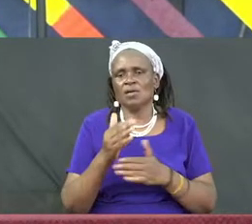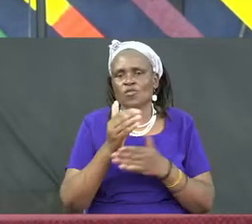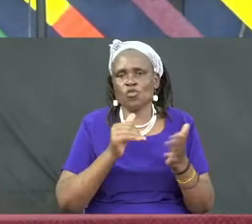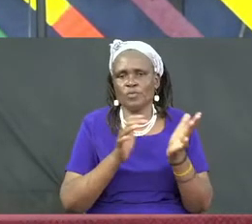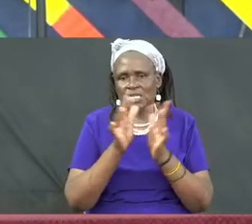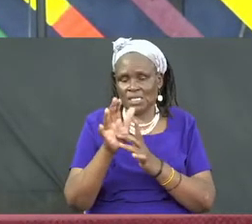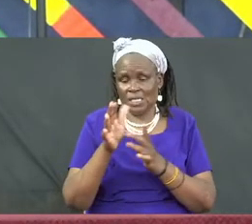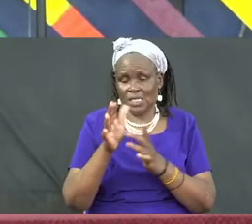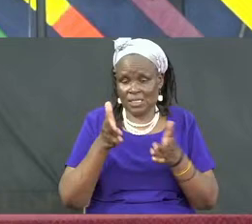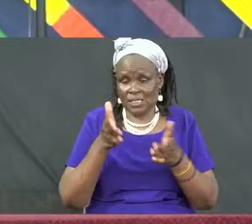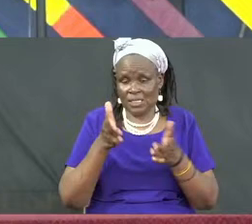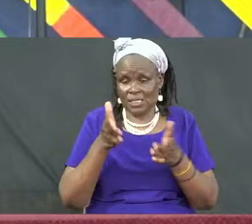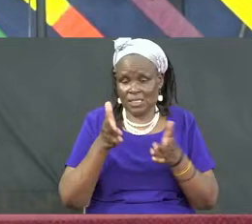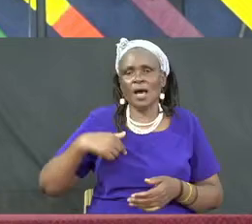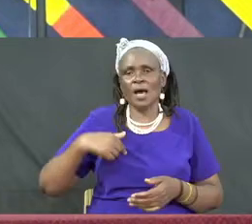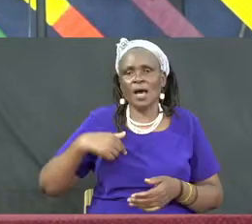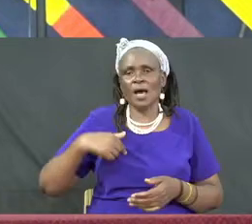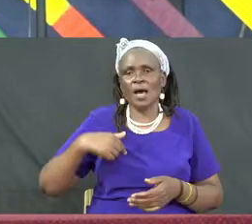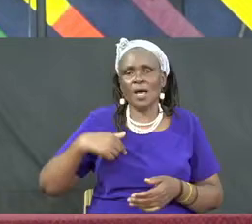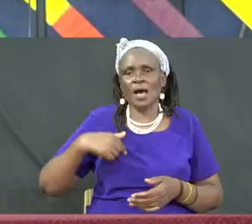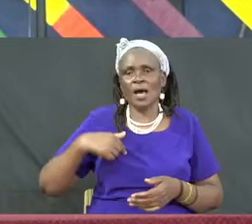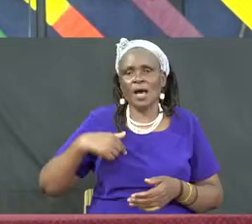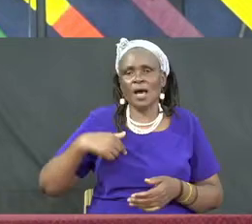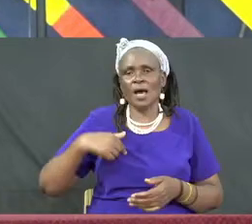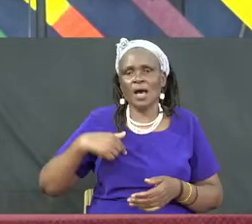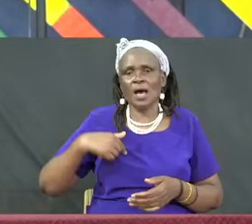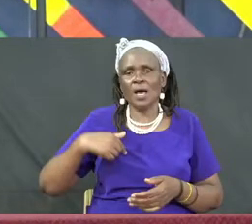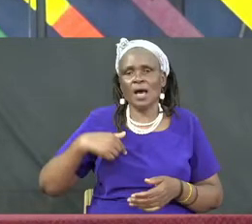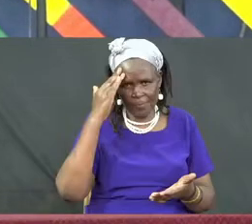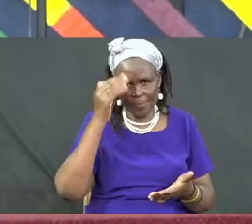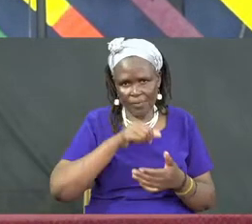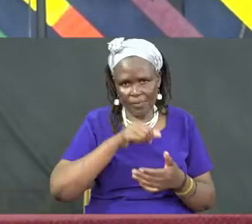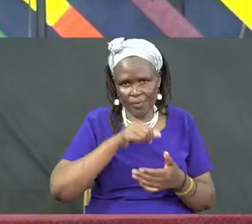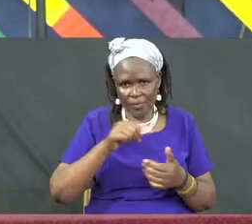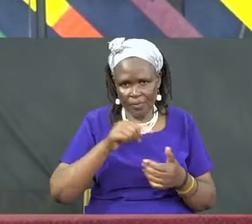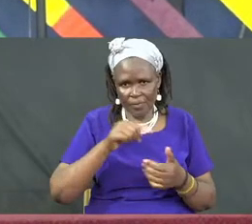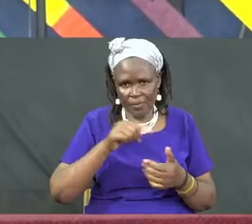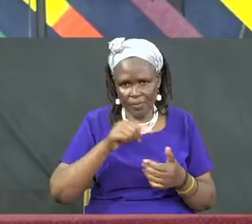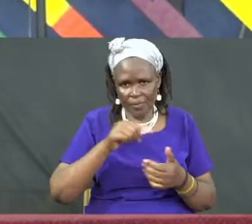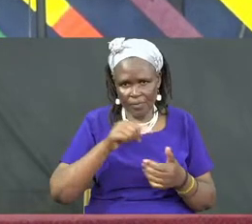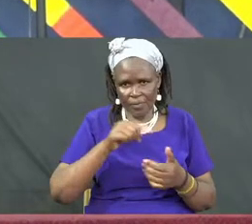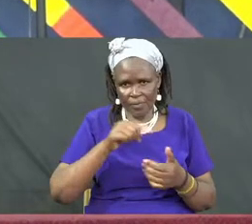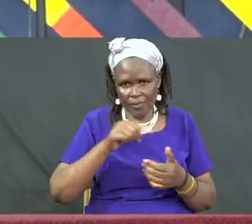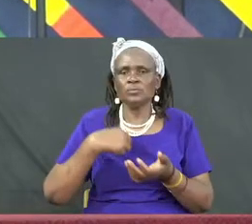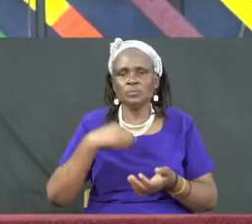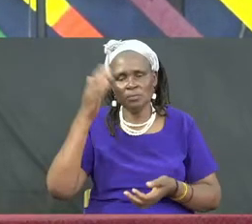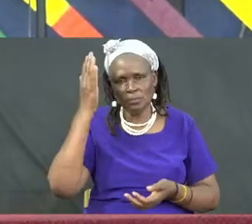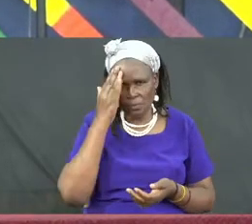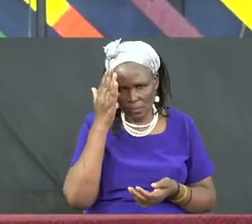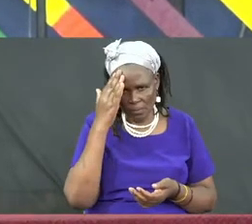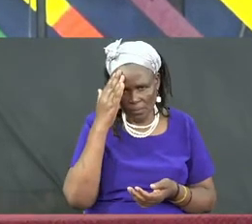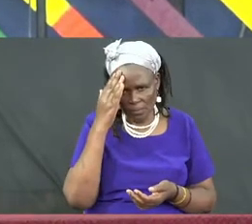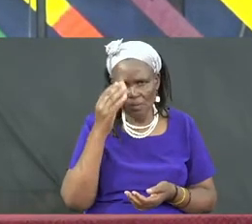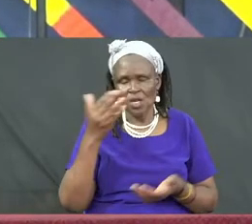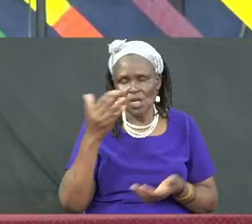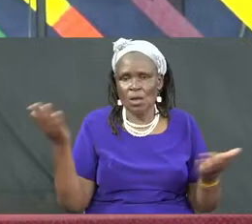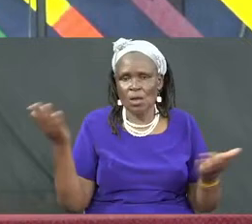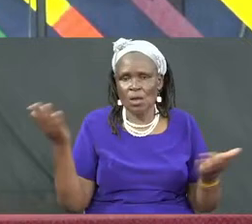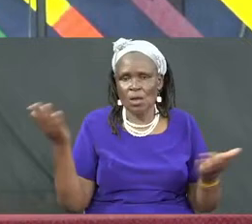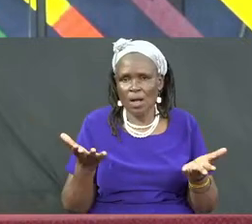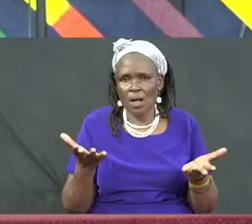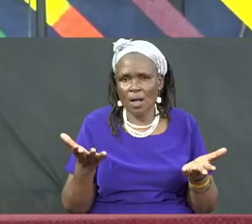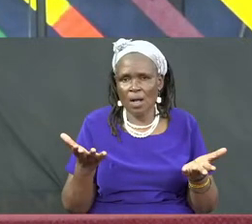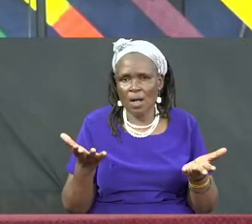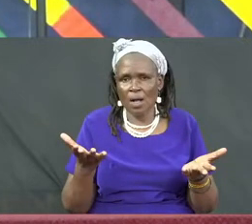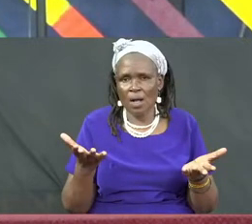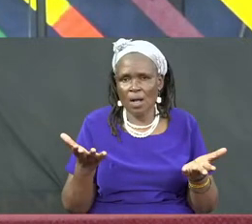morning. I know. I know your situation. I know where